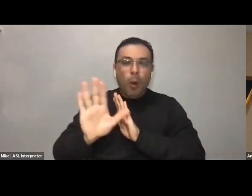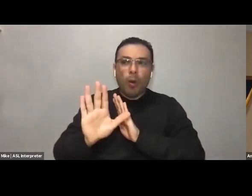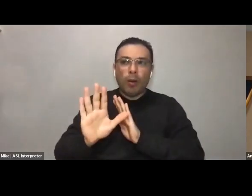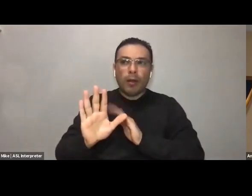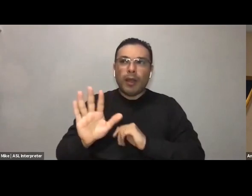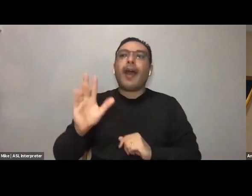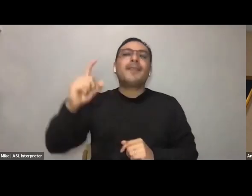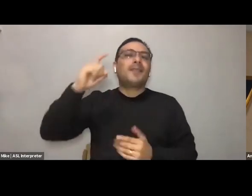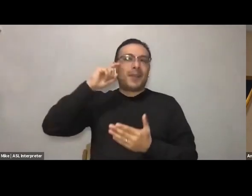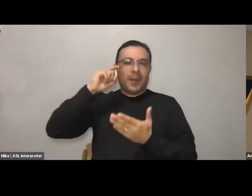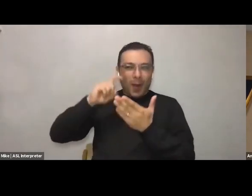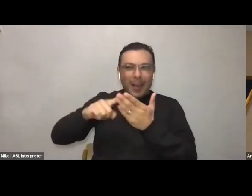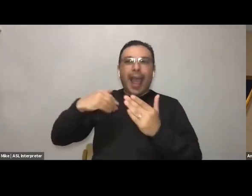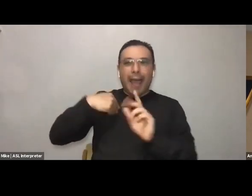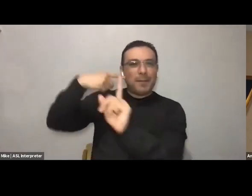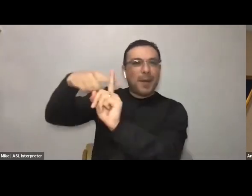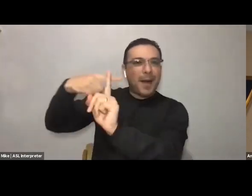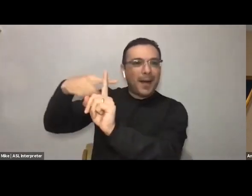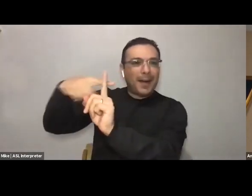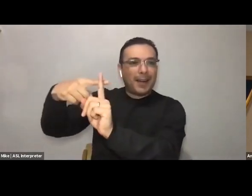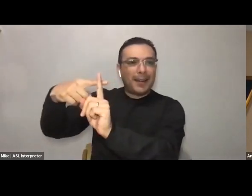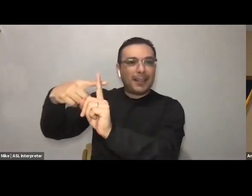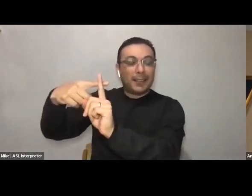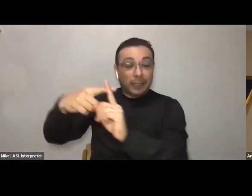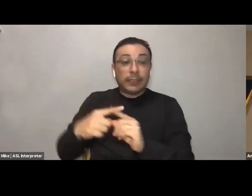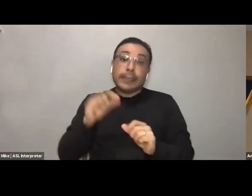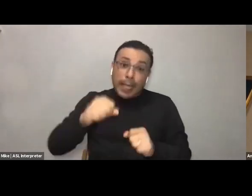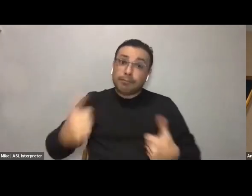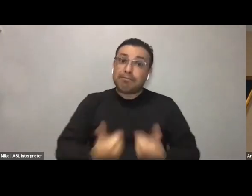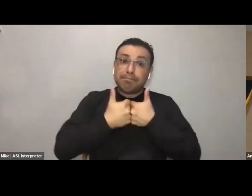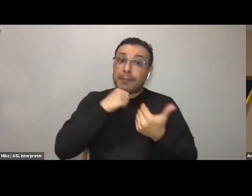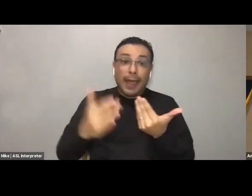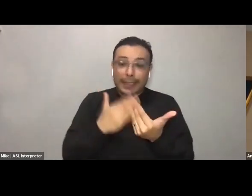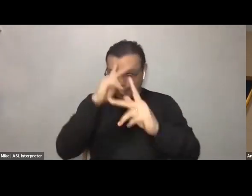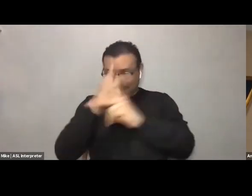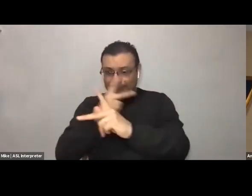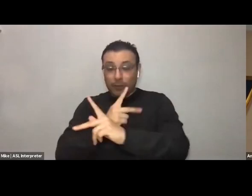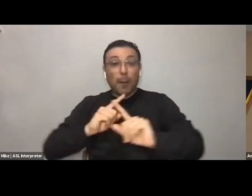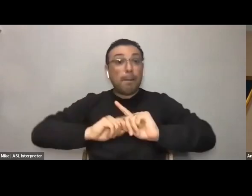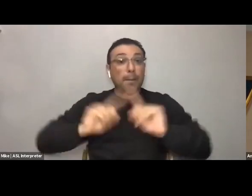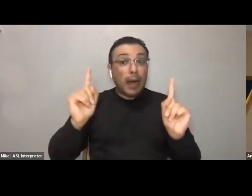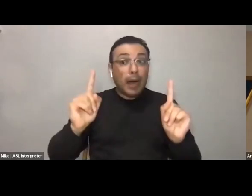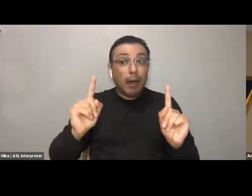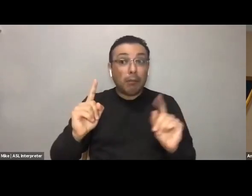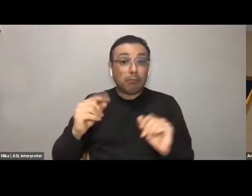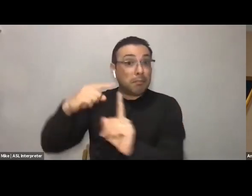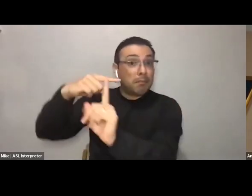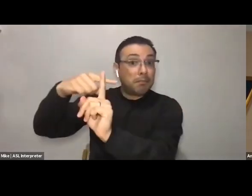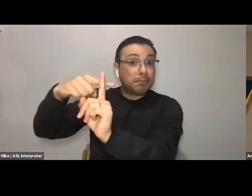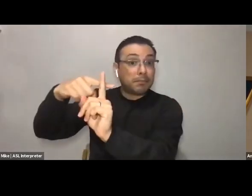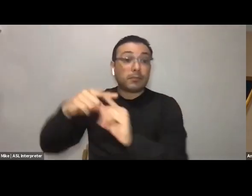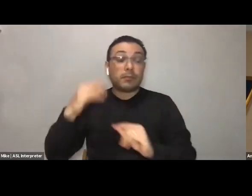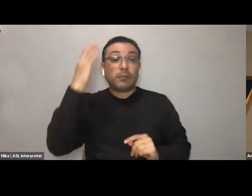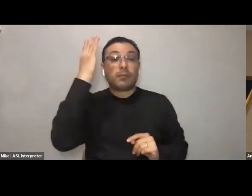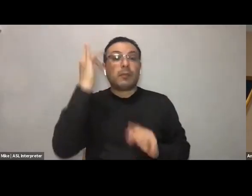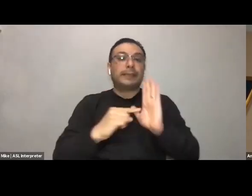That's definitely true. But there are also new opportunities. Folks who can't visit our institutions in person